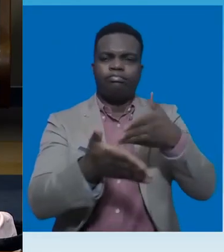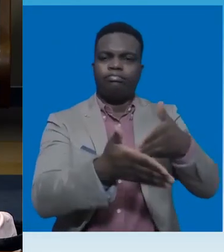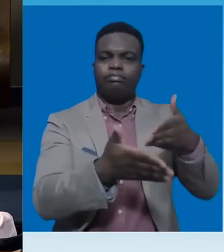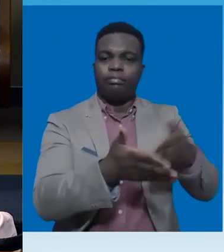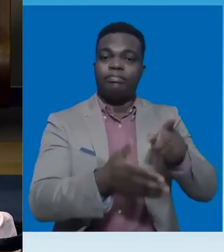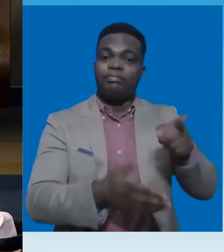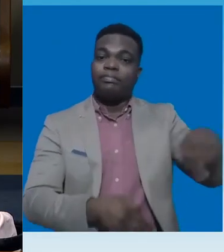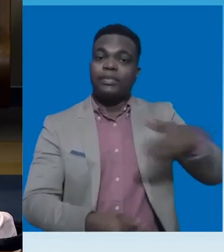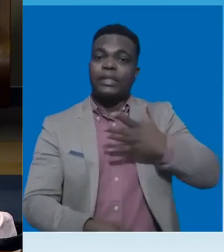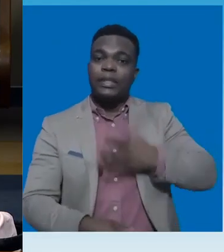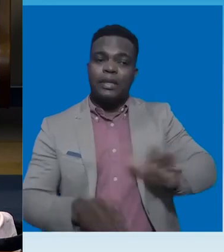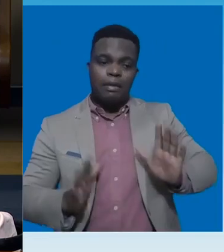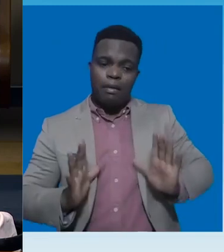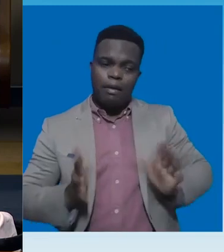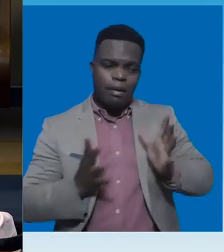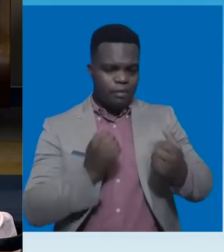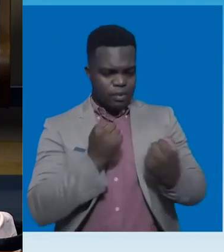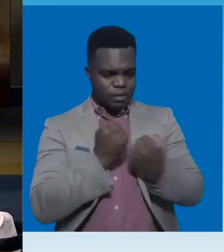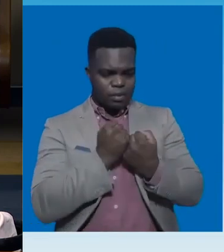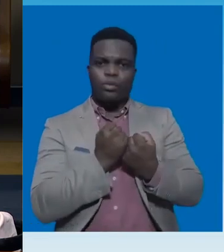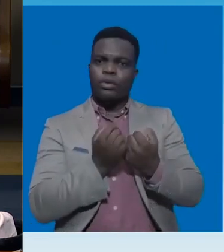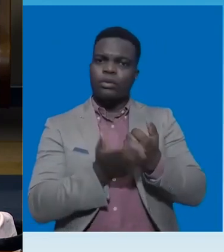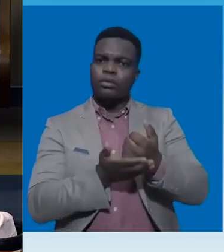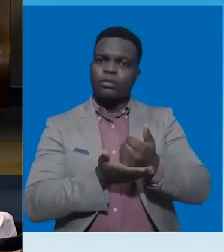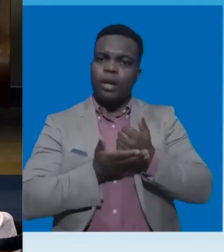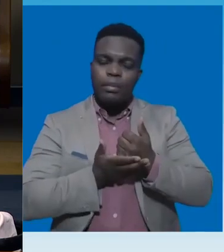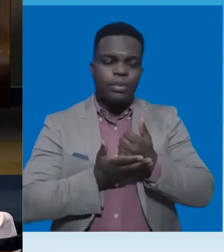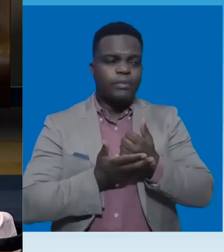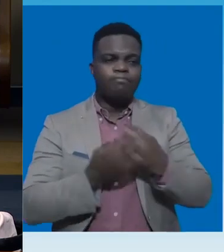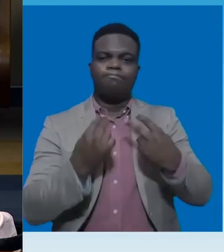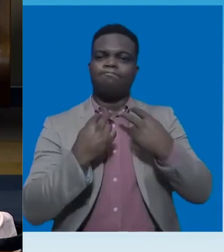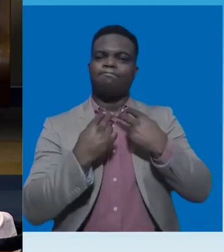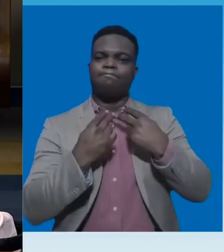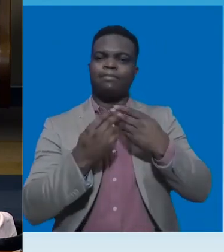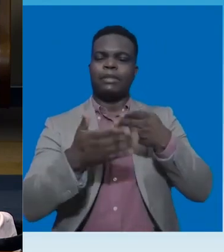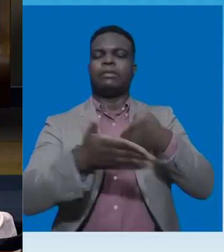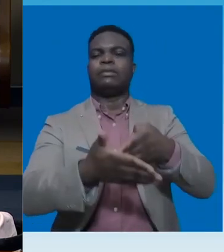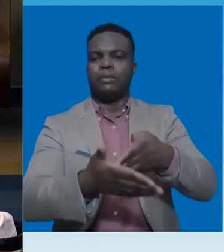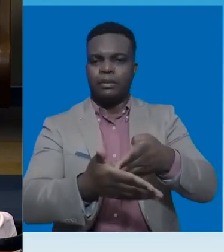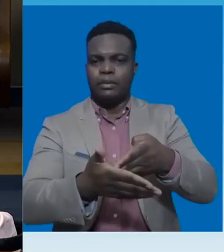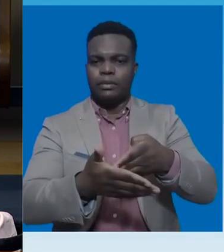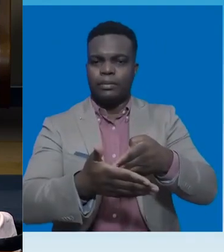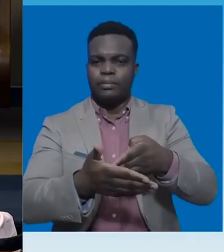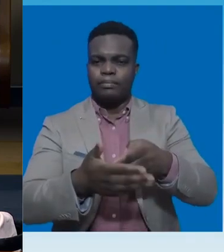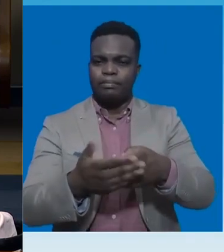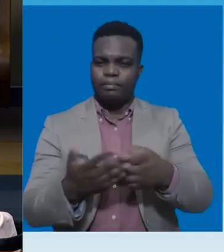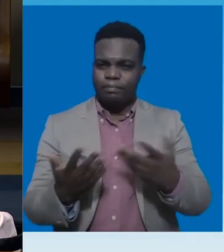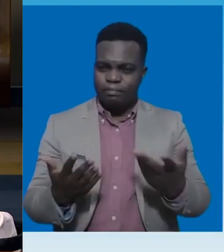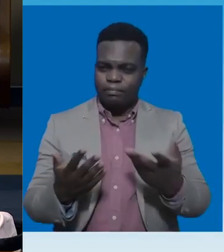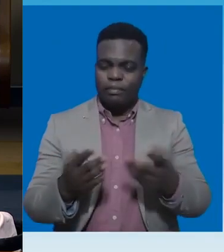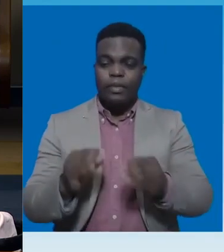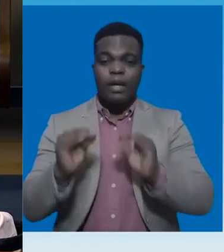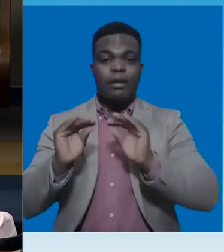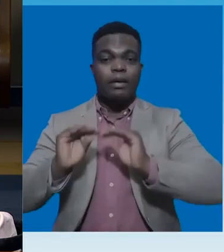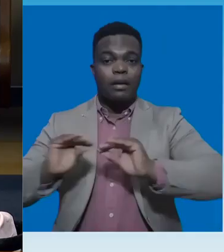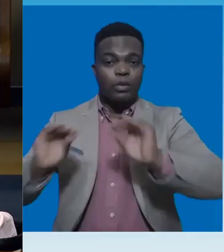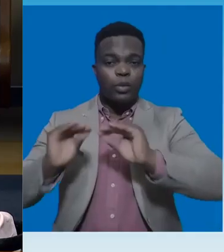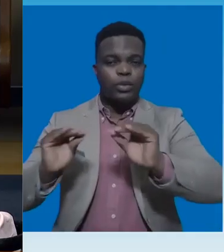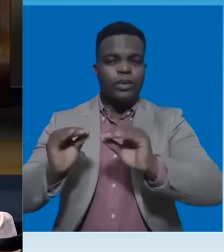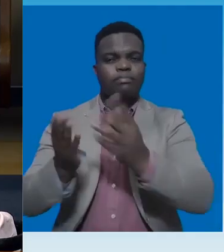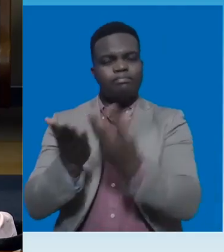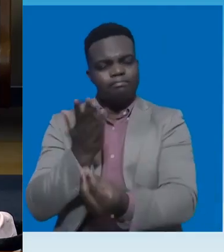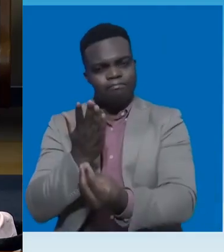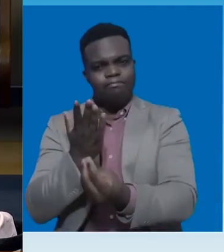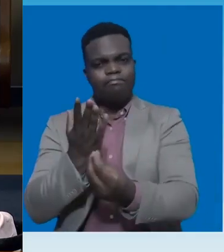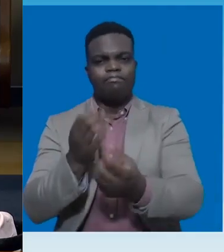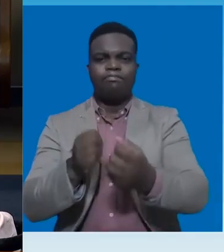development, persistent gaps in education, employment, and social protection continue